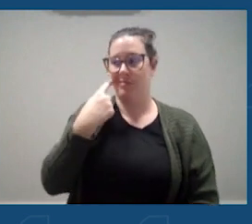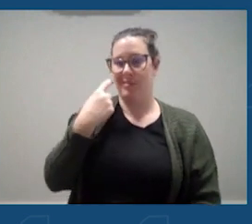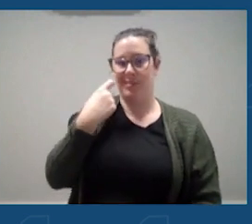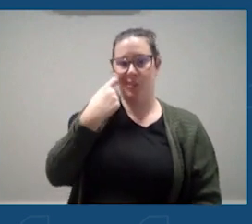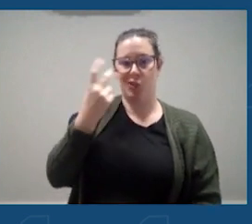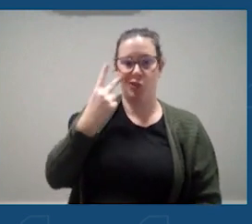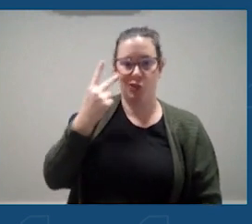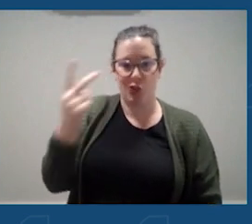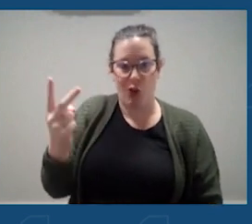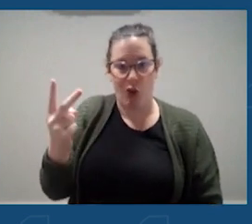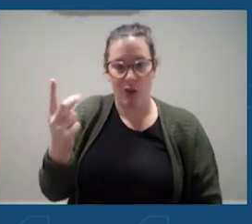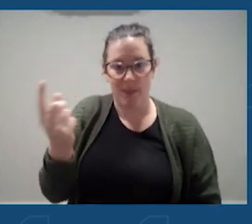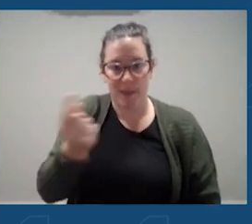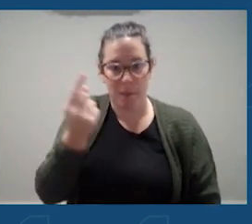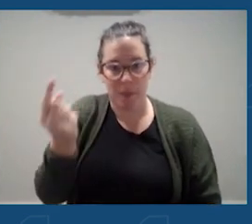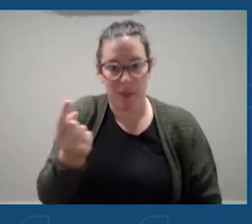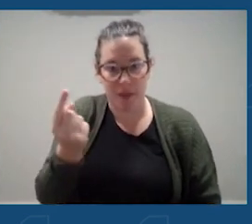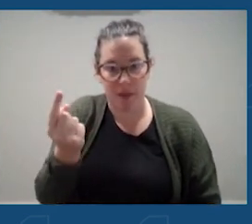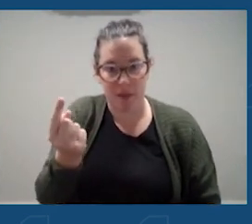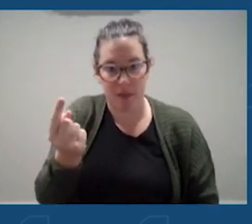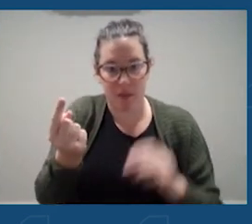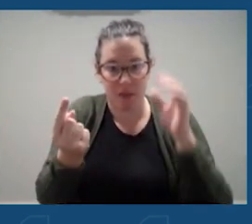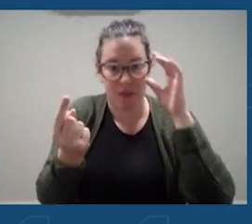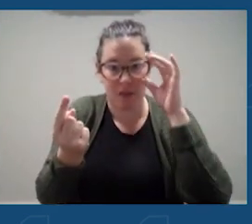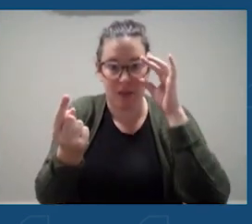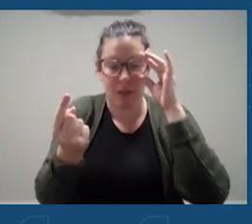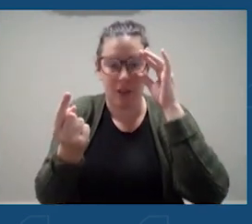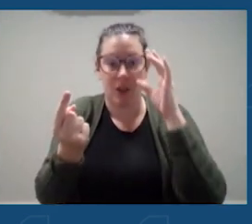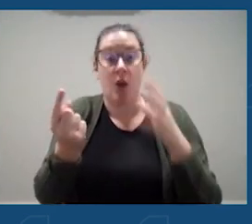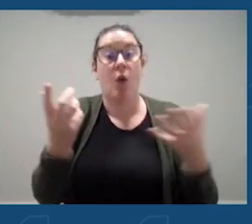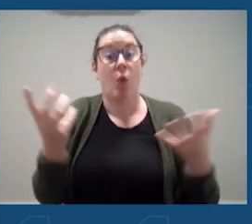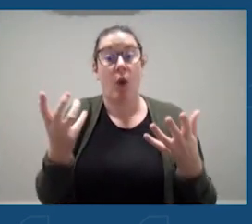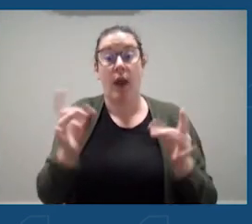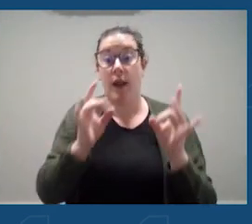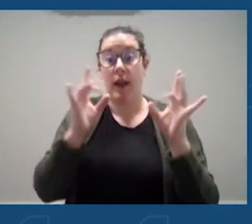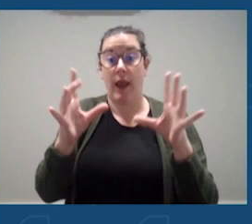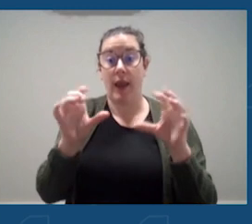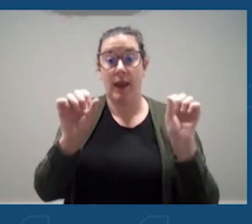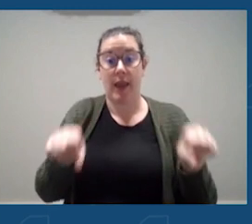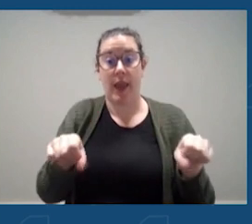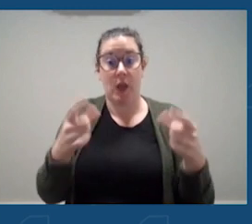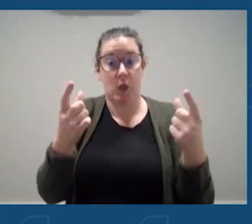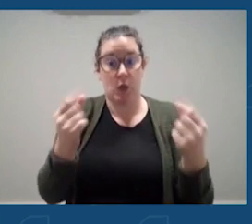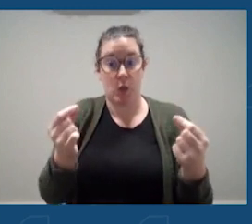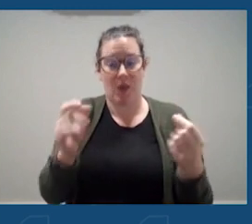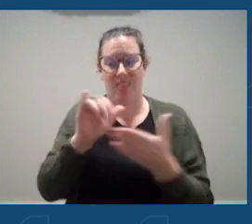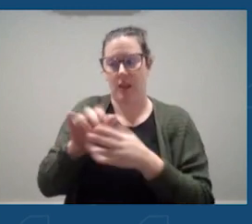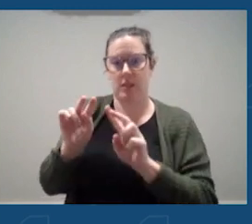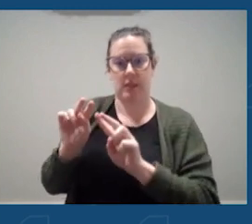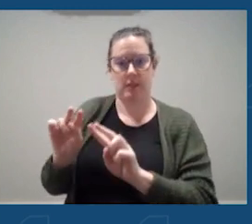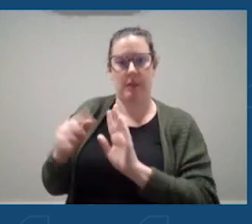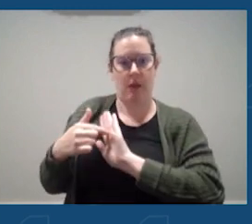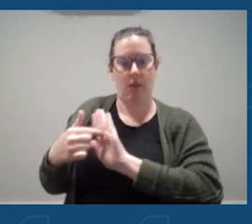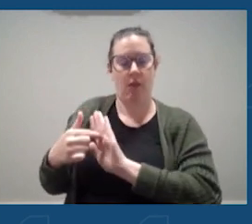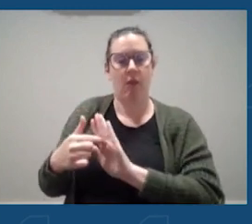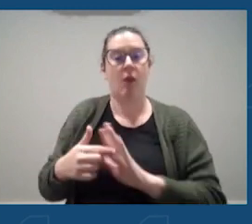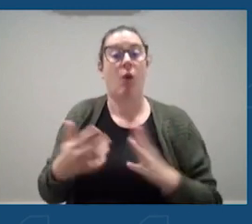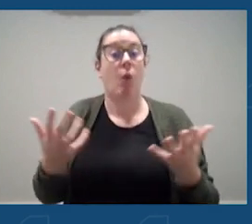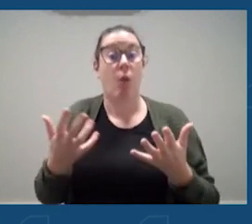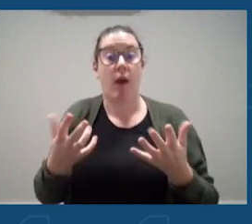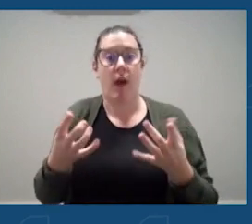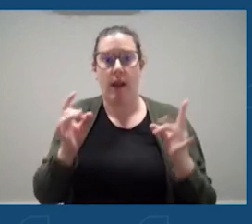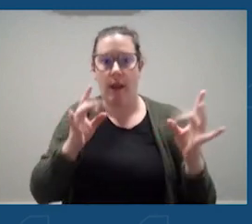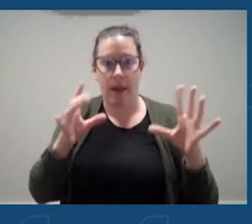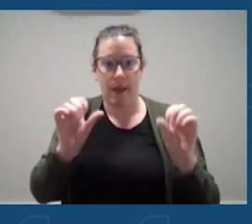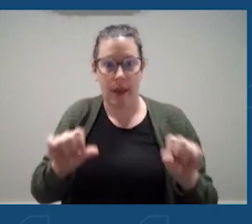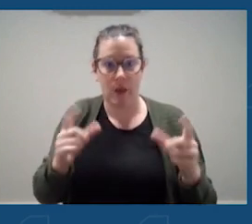take the time to do this. It's the newest exhibit called What Hate Can Do. What Hate Can Do. And it's sad that we even have